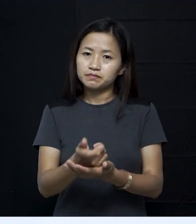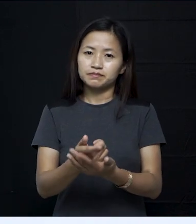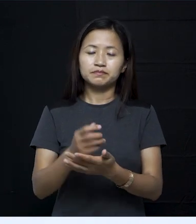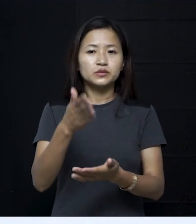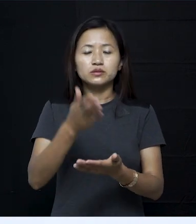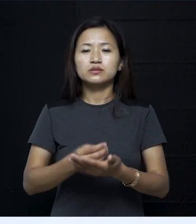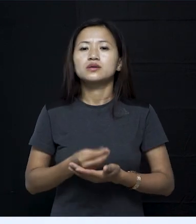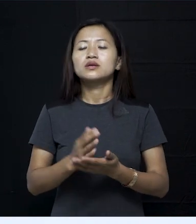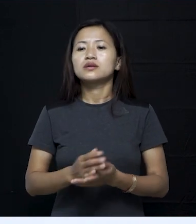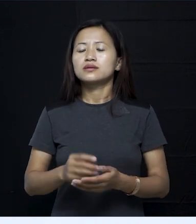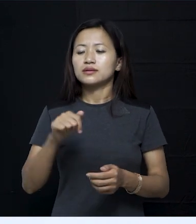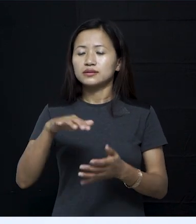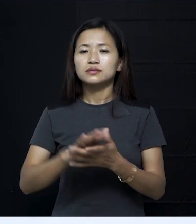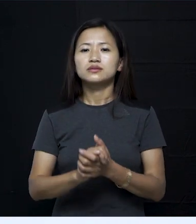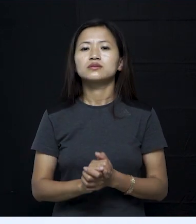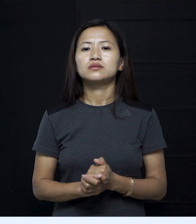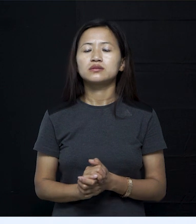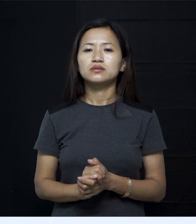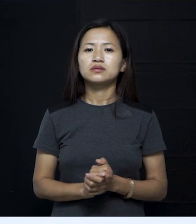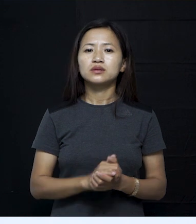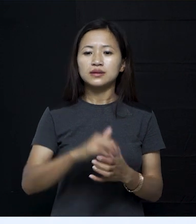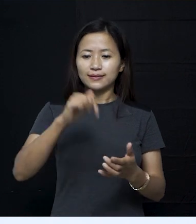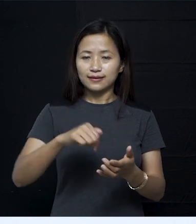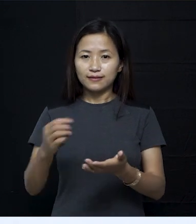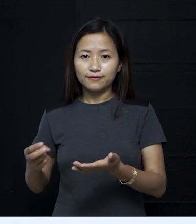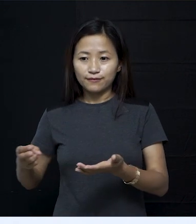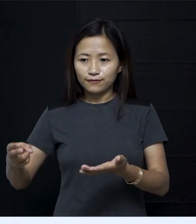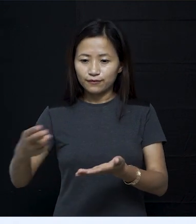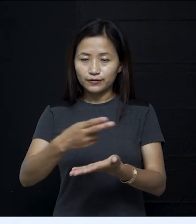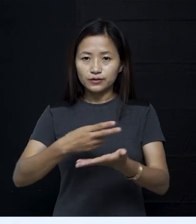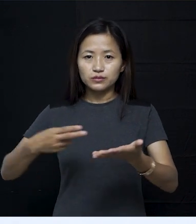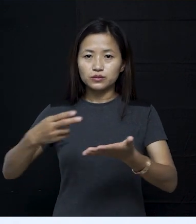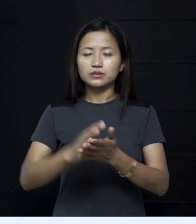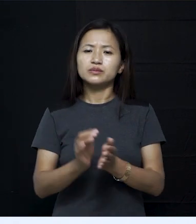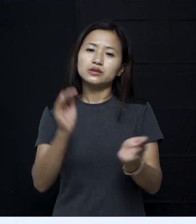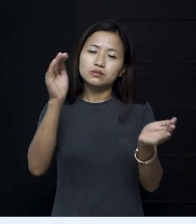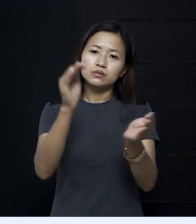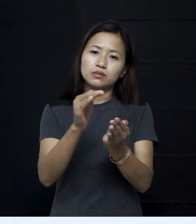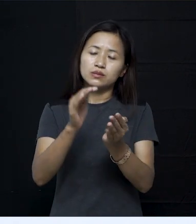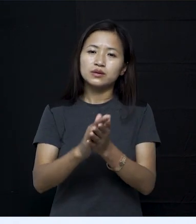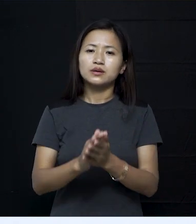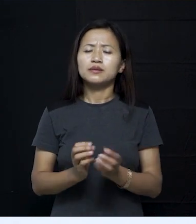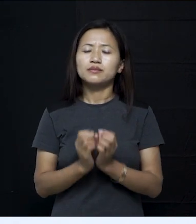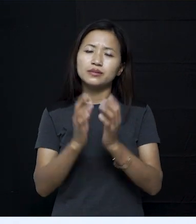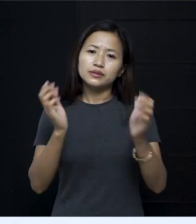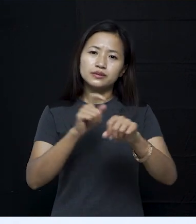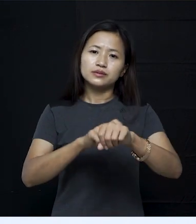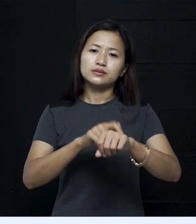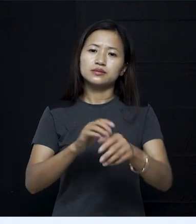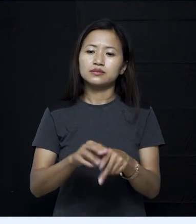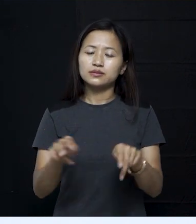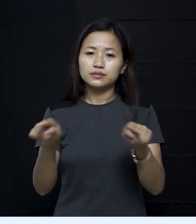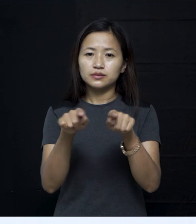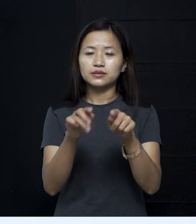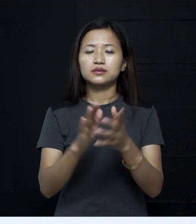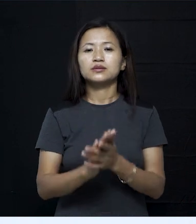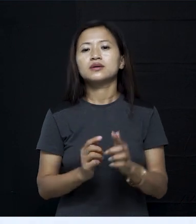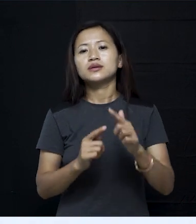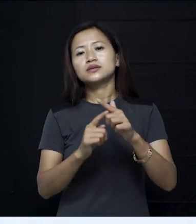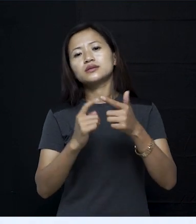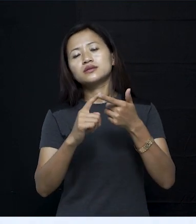the side, okay, of the field, they will also grow all those pumpkins, cucumbers, okay, corn and whatnot.